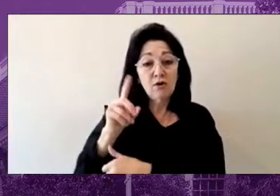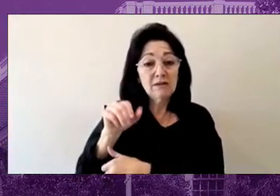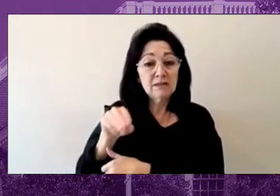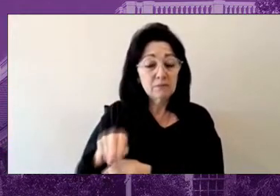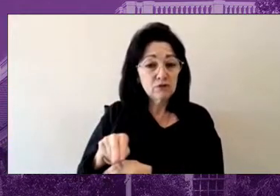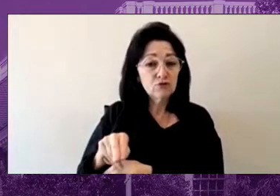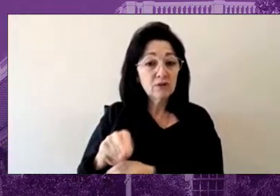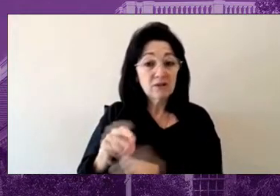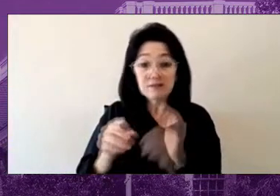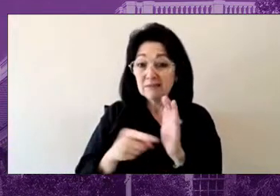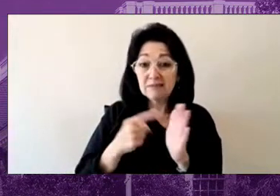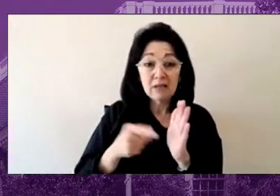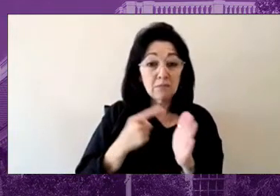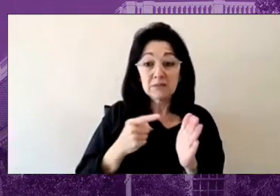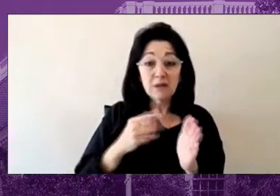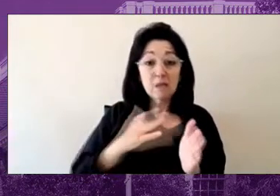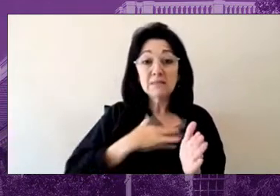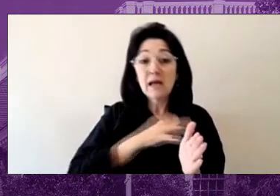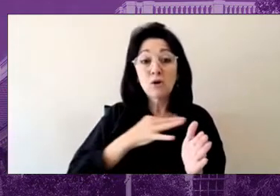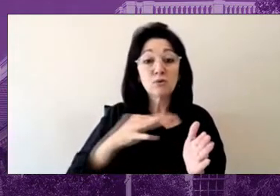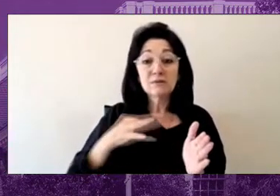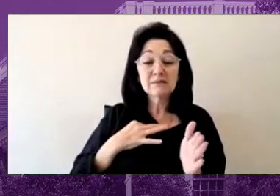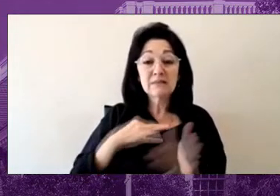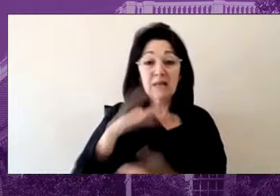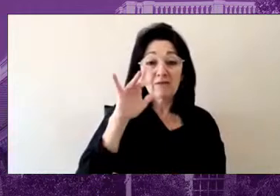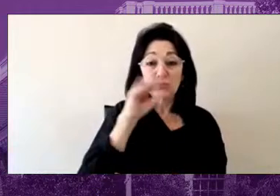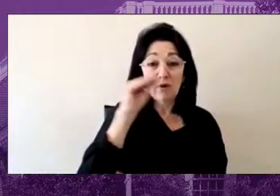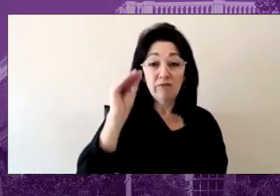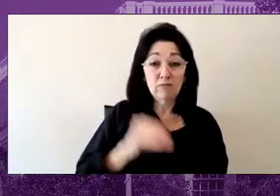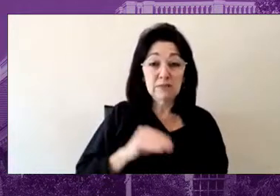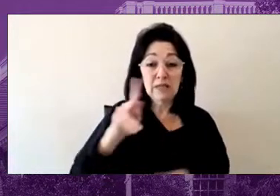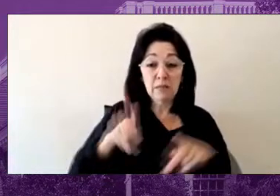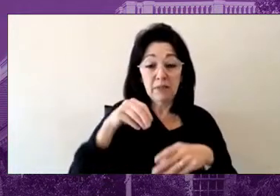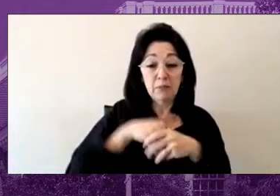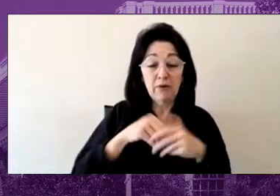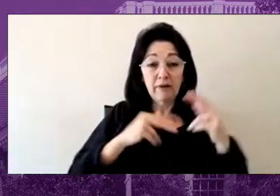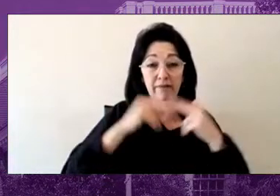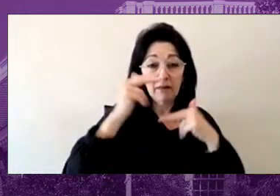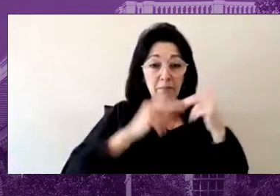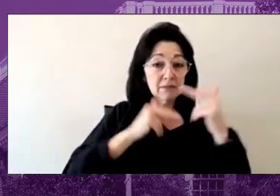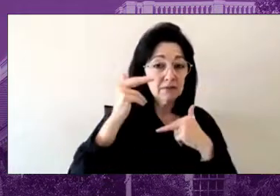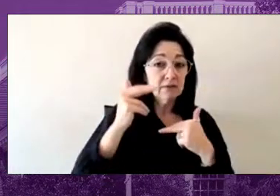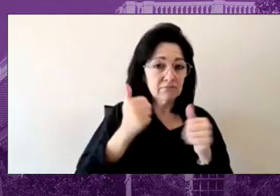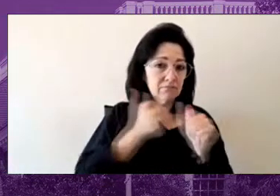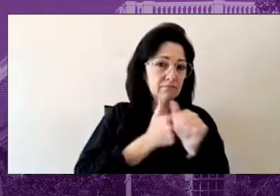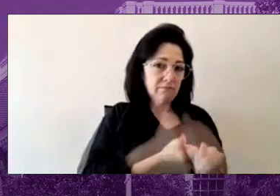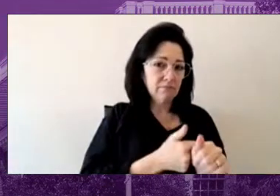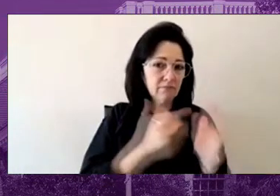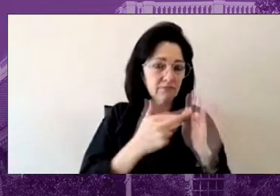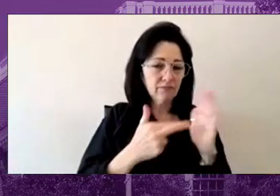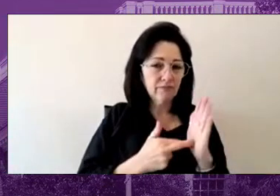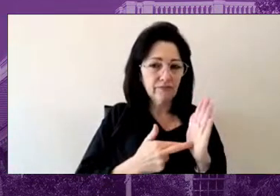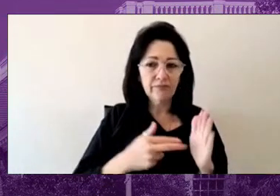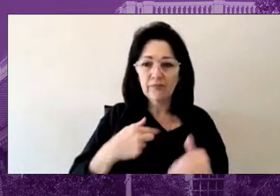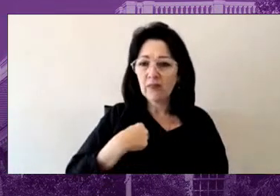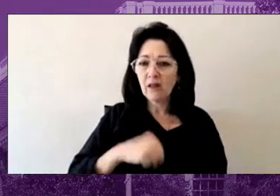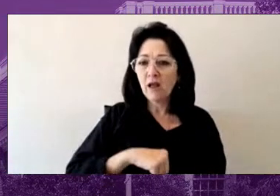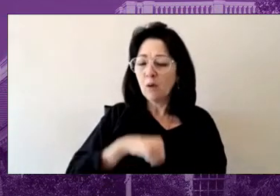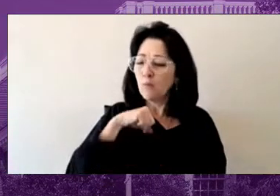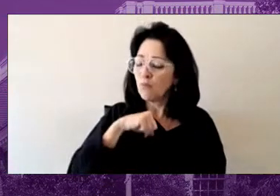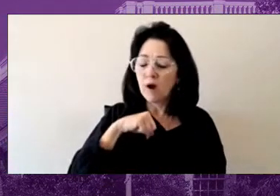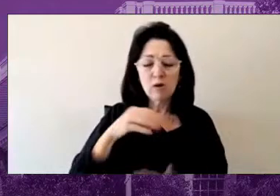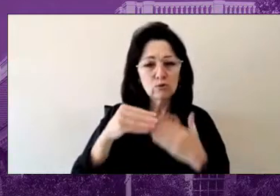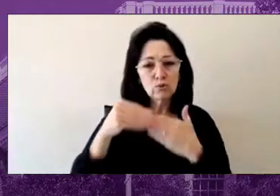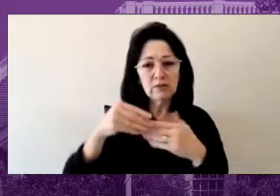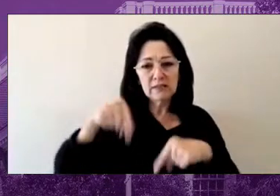just 25% of staffing levels being in the building. So I want to thank them. I am so proud to lead this court and lead the